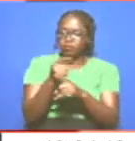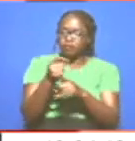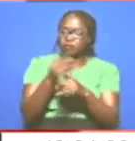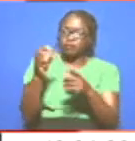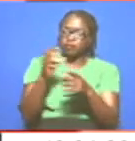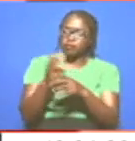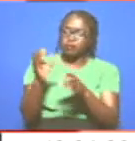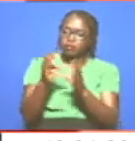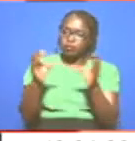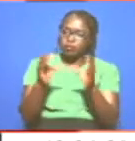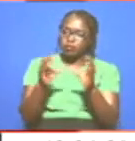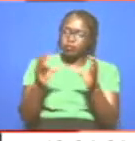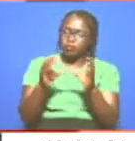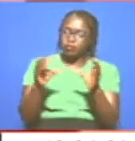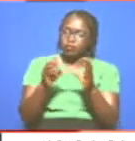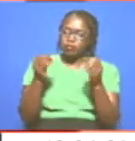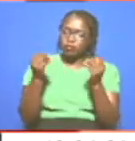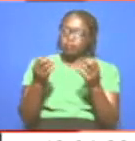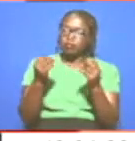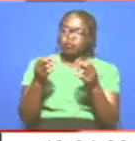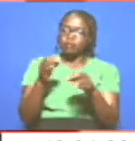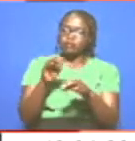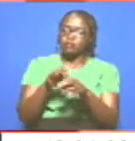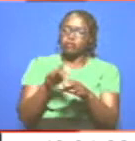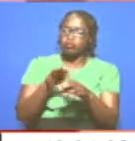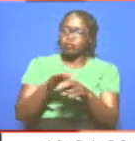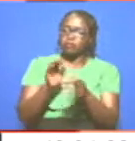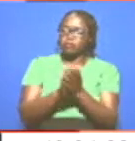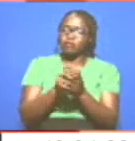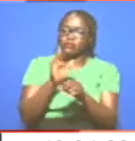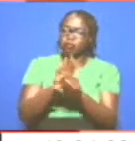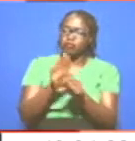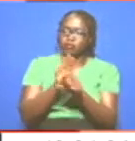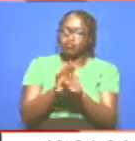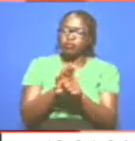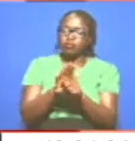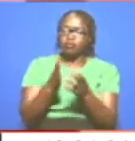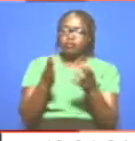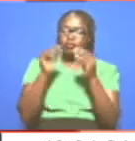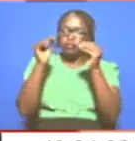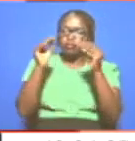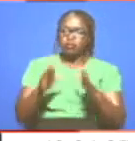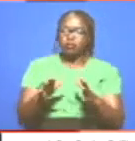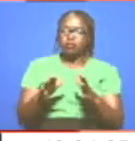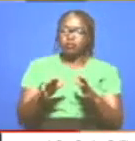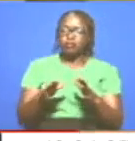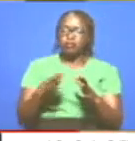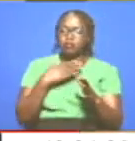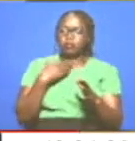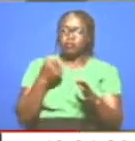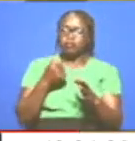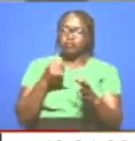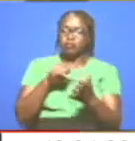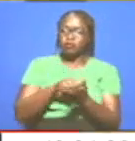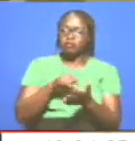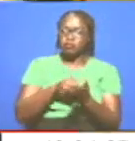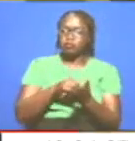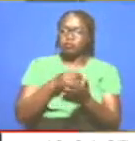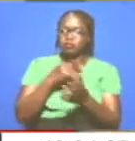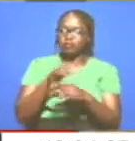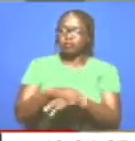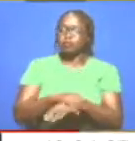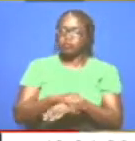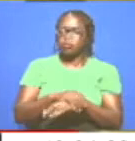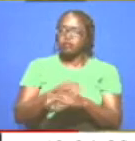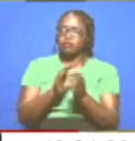said it earlier, there is a lot of number of teachers who want to get involved. So we'll train the teachers, but